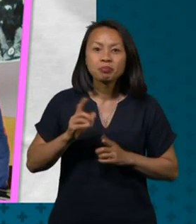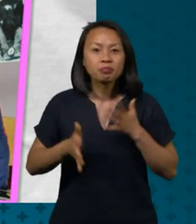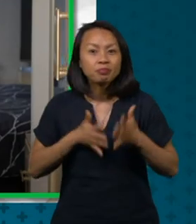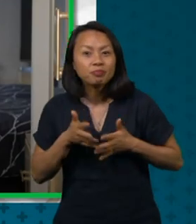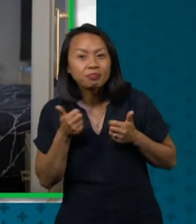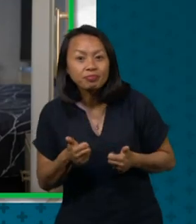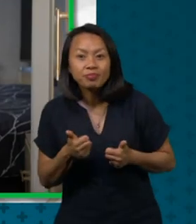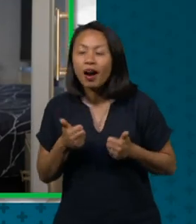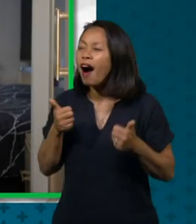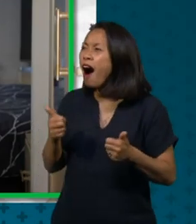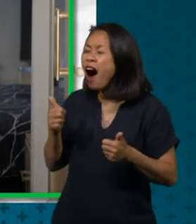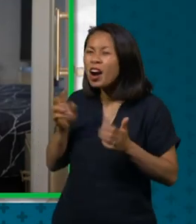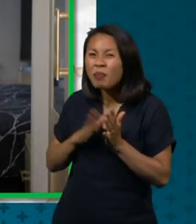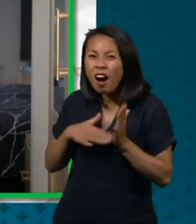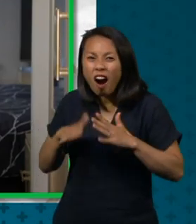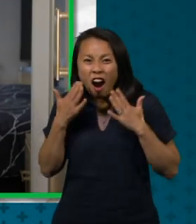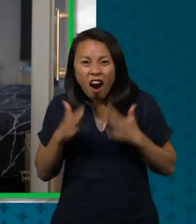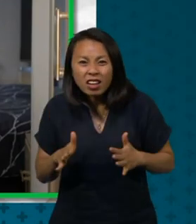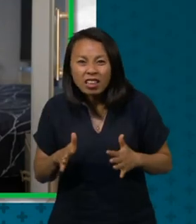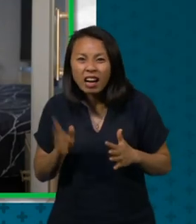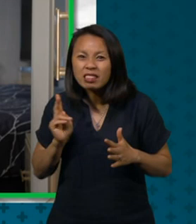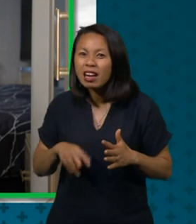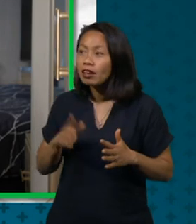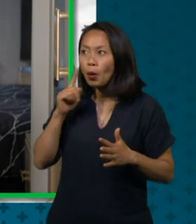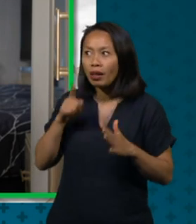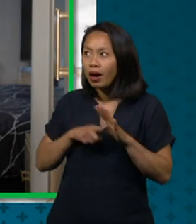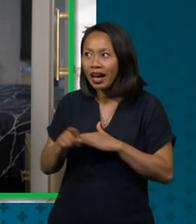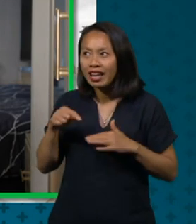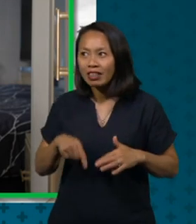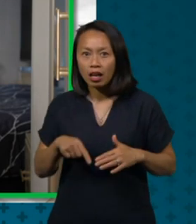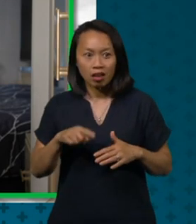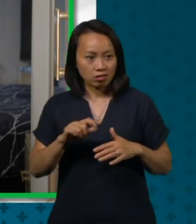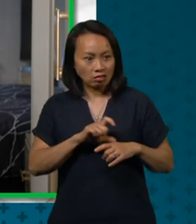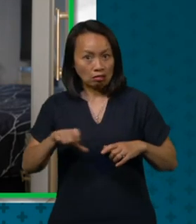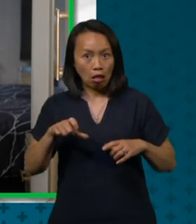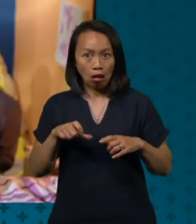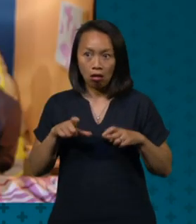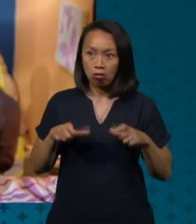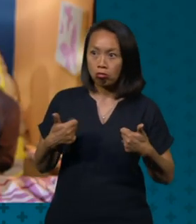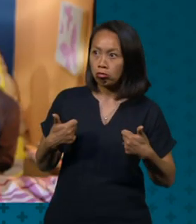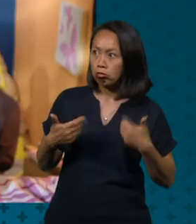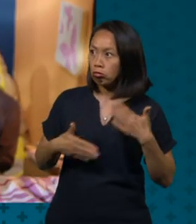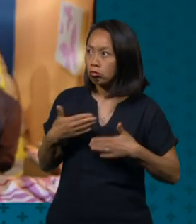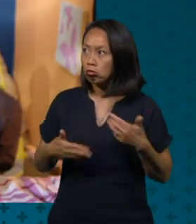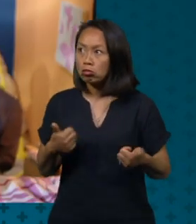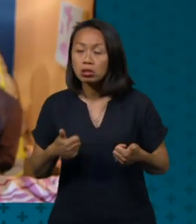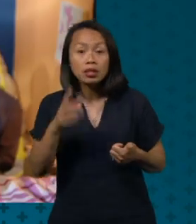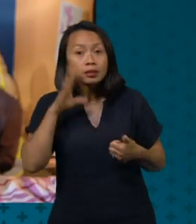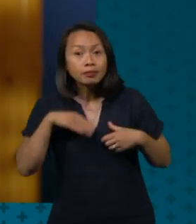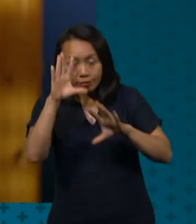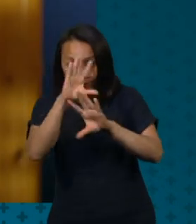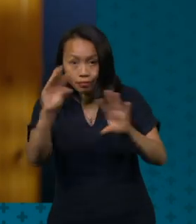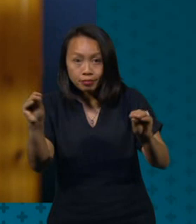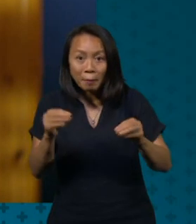back. He has asked me to pass on a message though. He says, hi everyone, I hope you're all being good. You know us well enough, Mike.